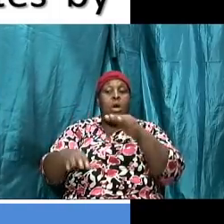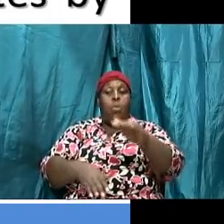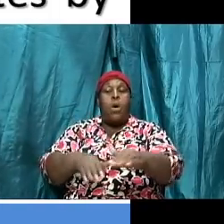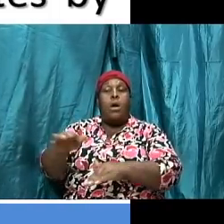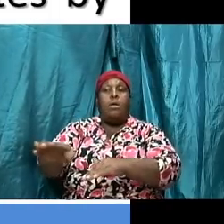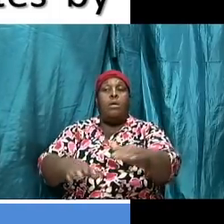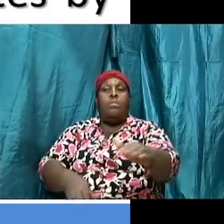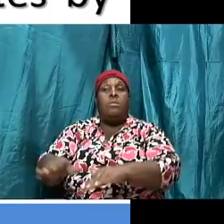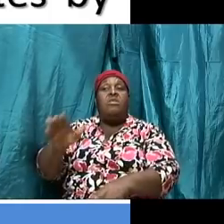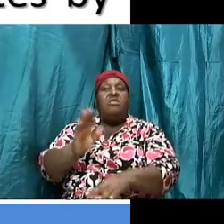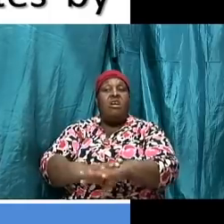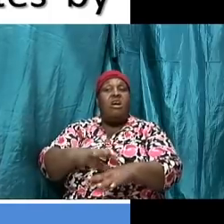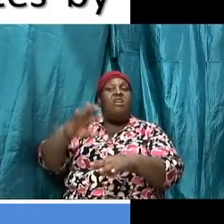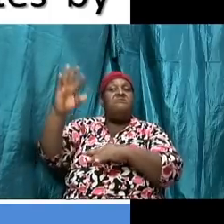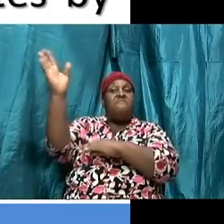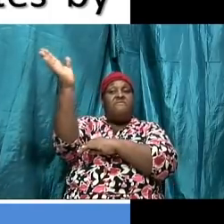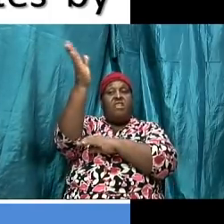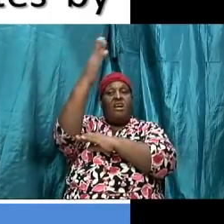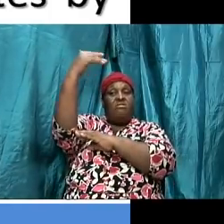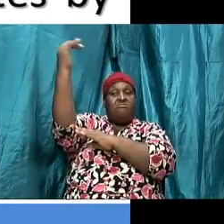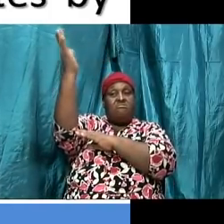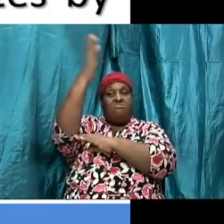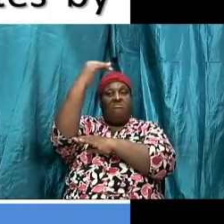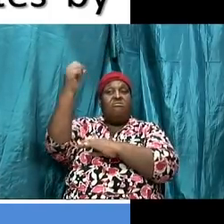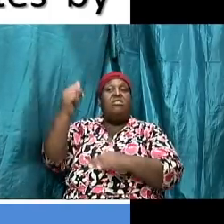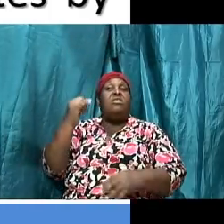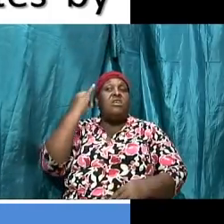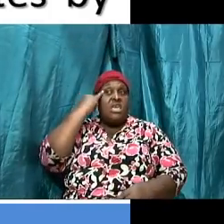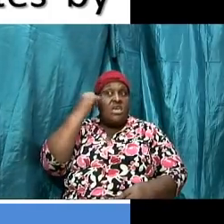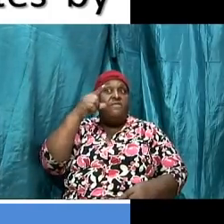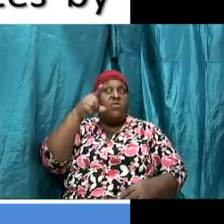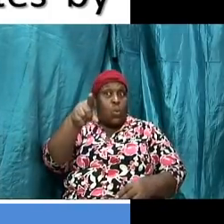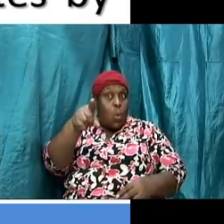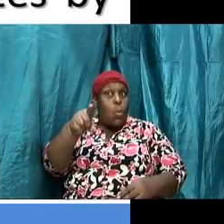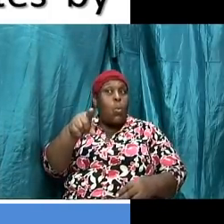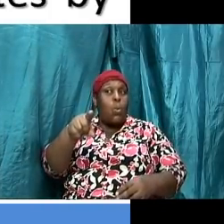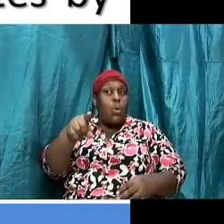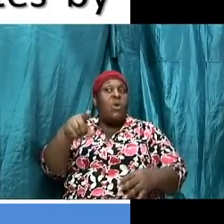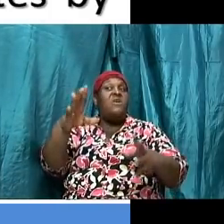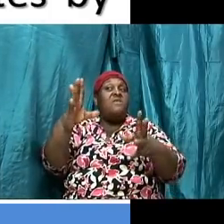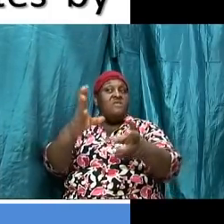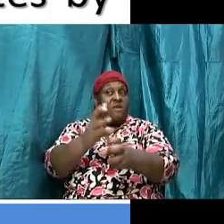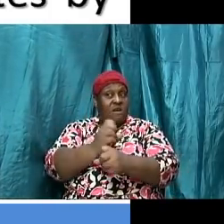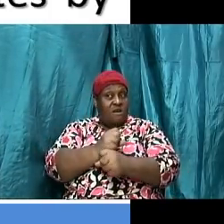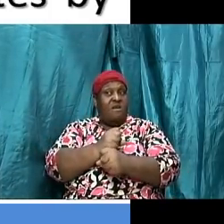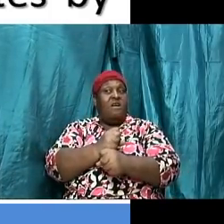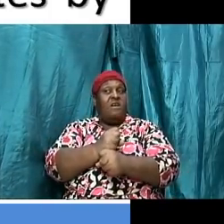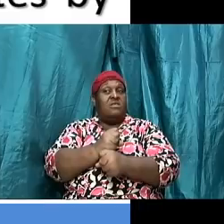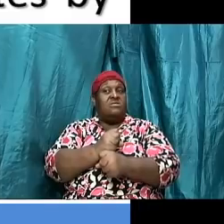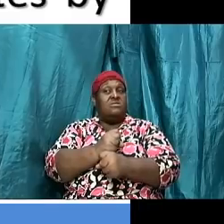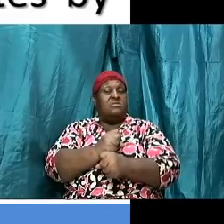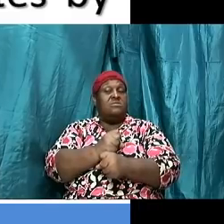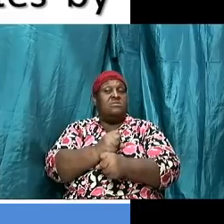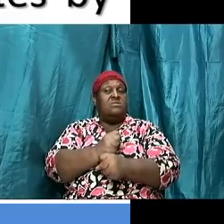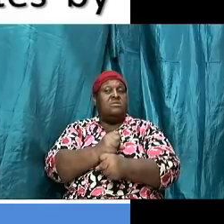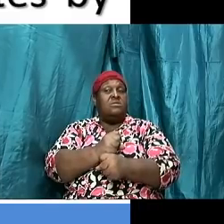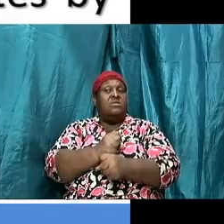it. In other words, if you are caught doing anything like that, you're in some serious